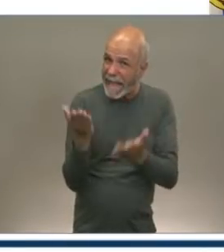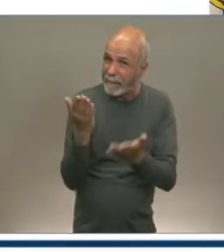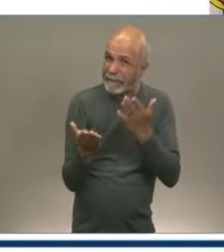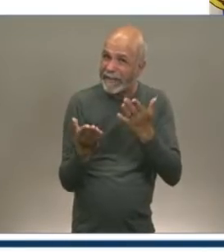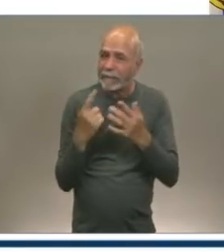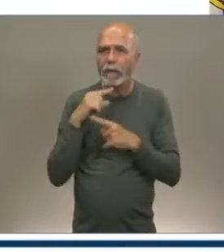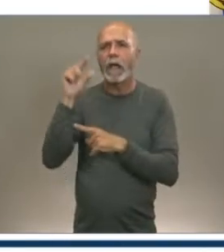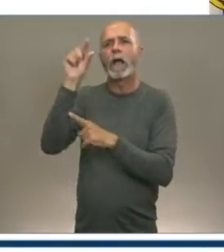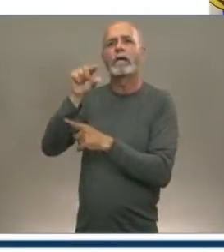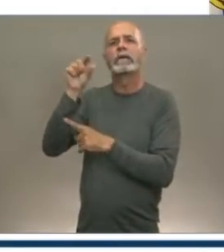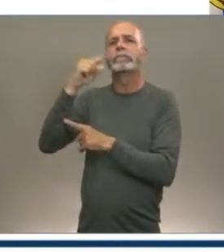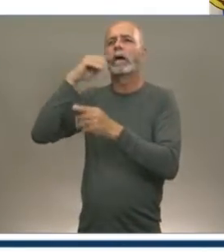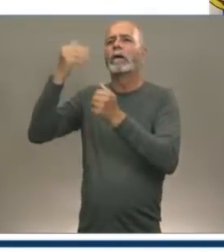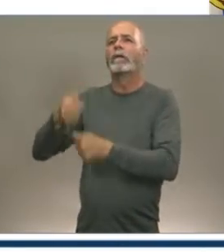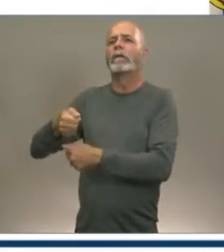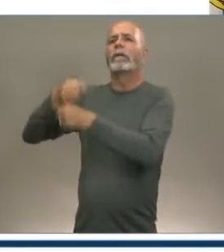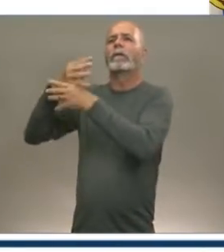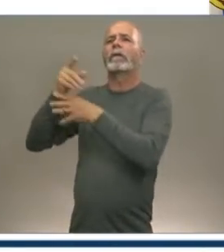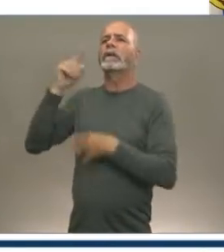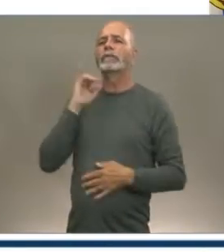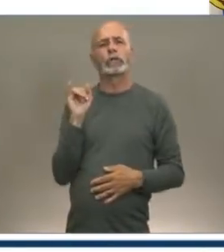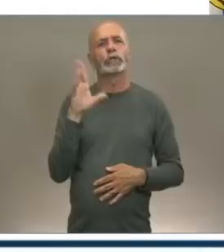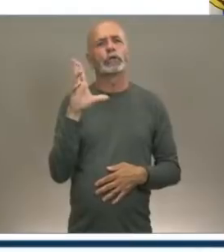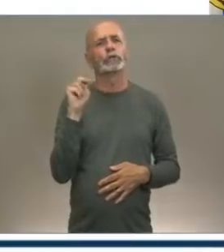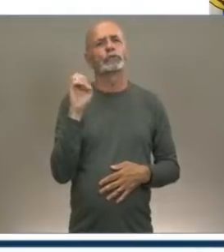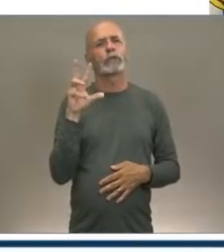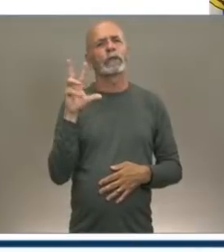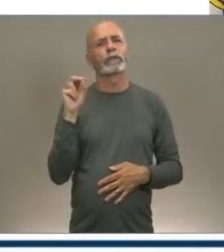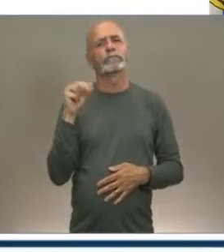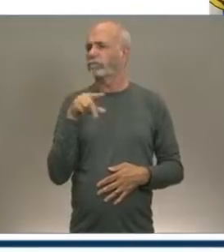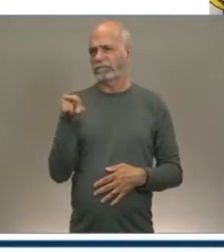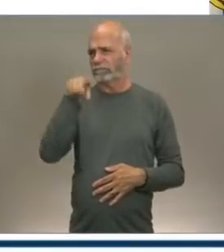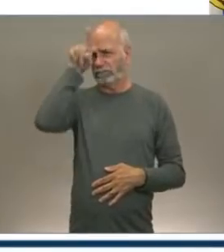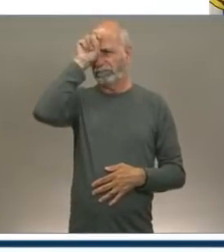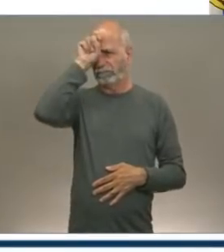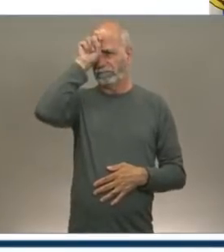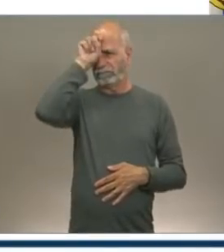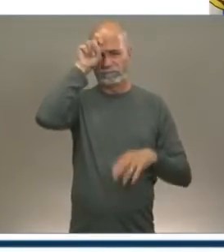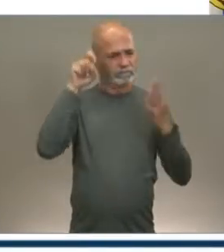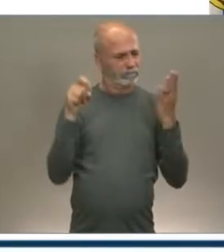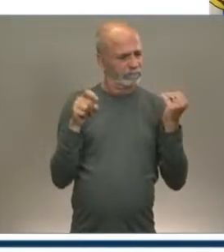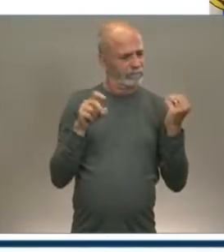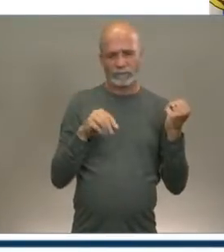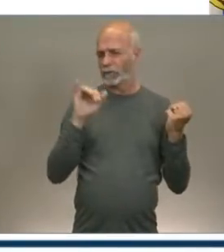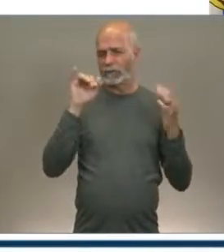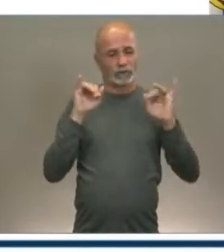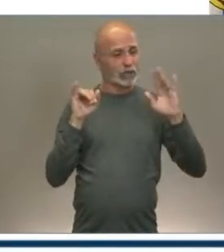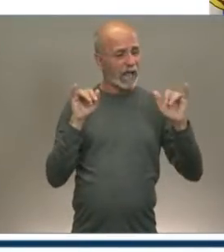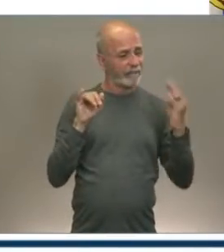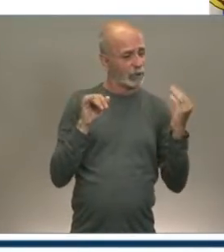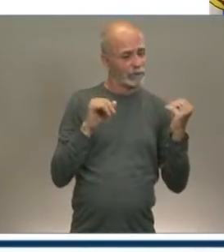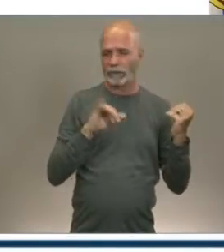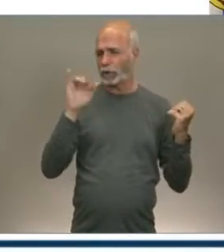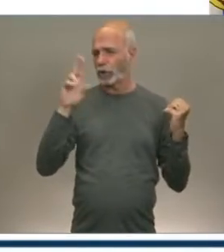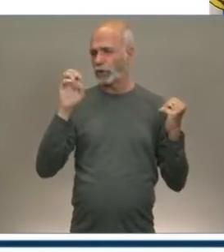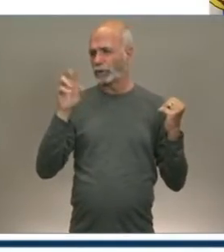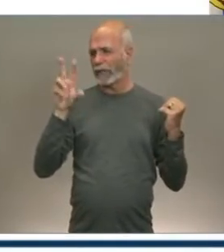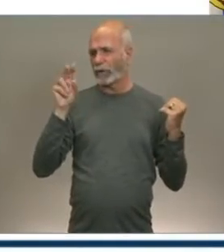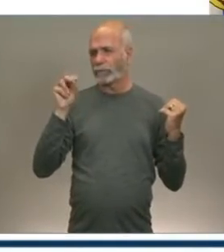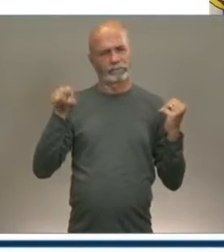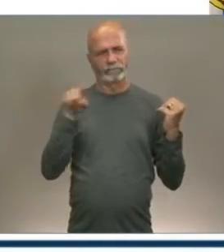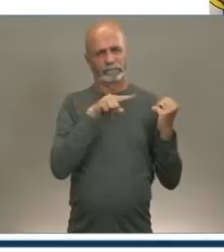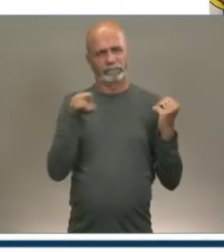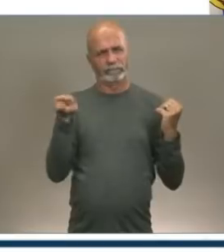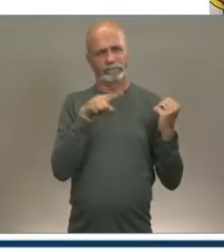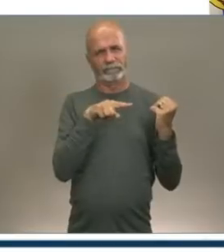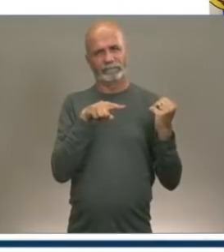30th. What's the difference between these two dates? Is it just has to do with isolation requirements, or is the June 30th